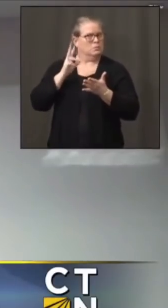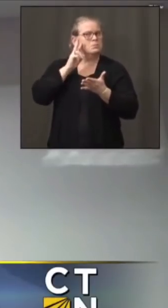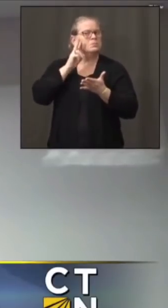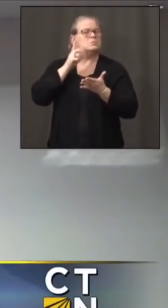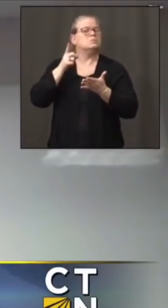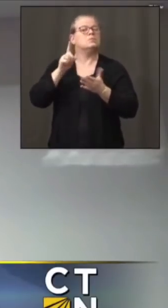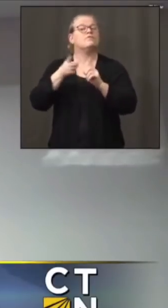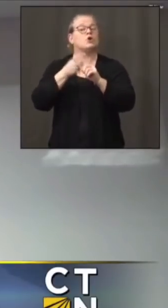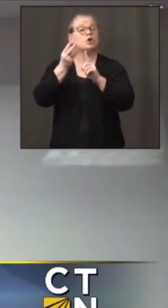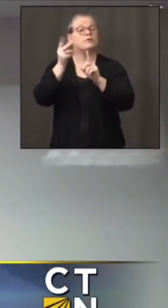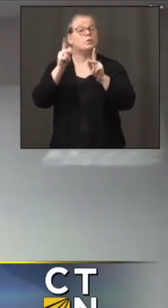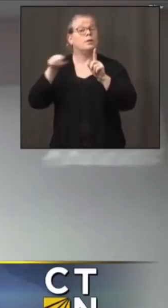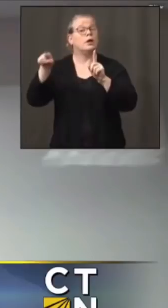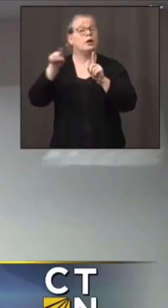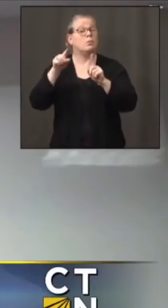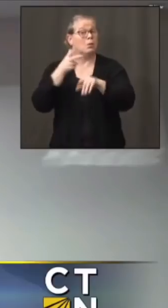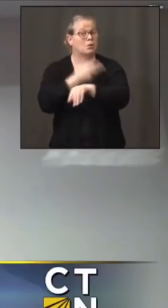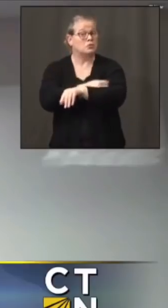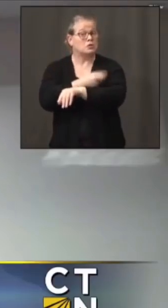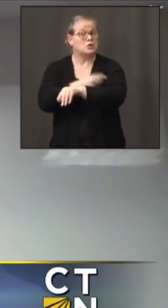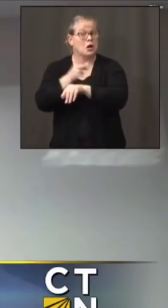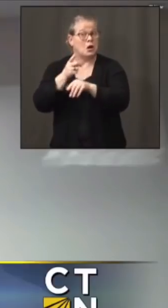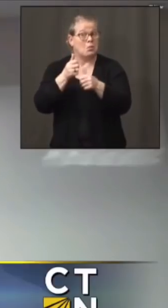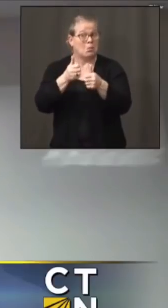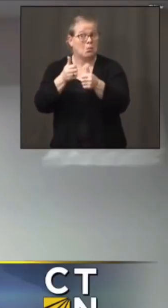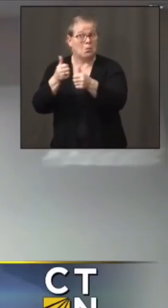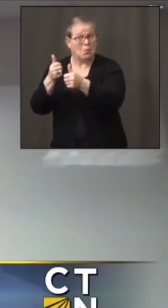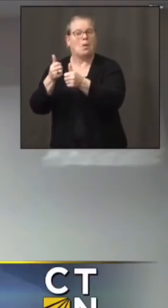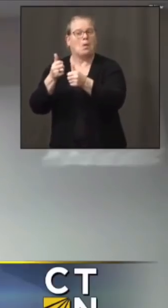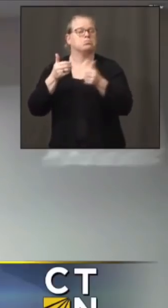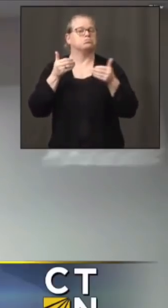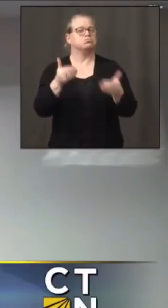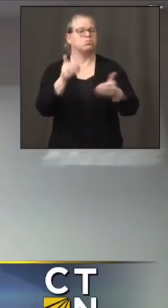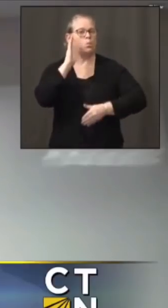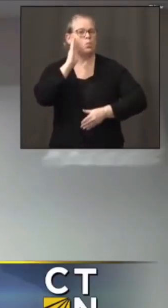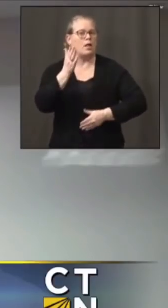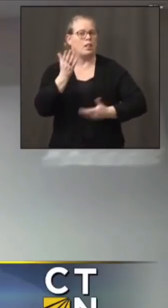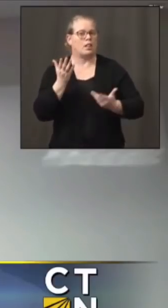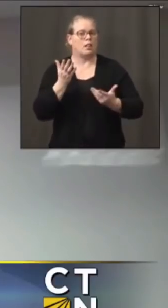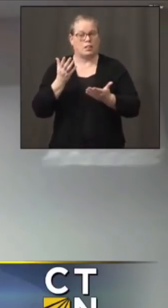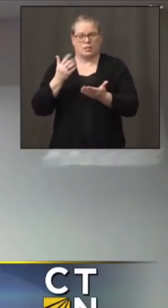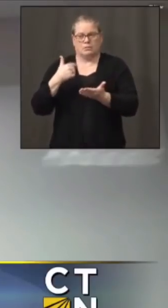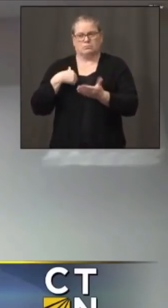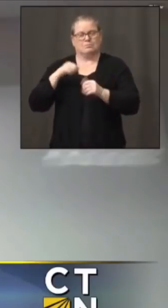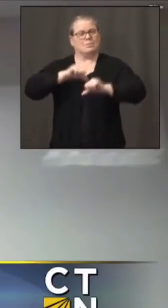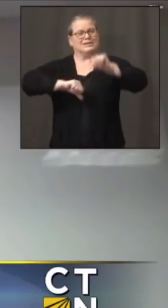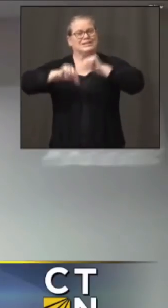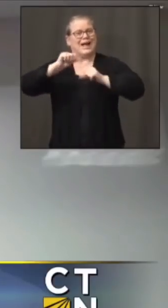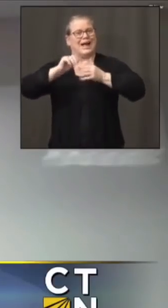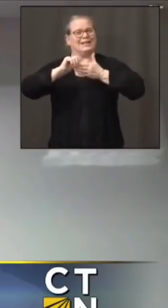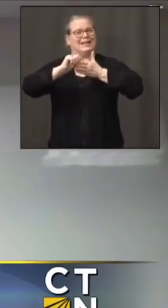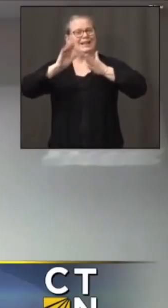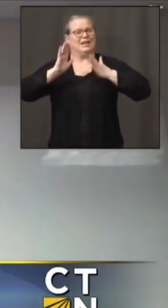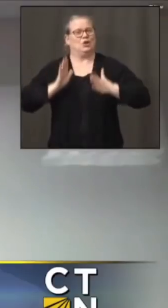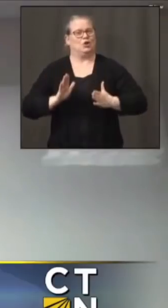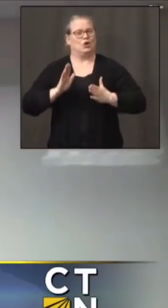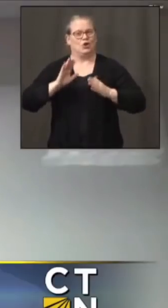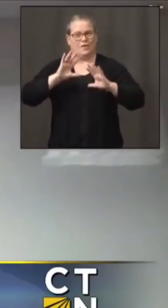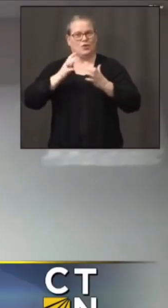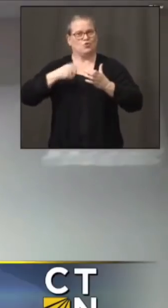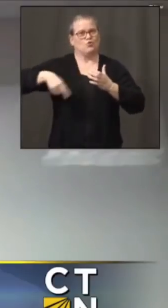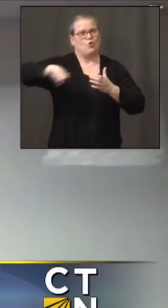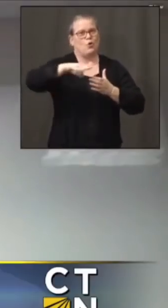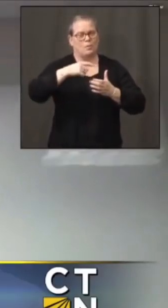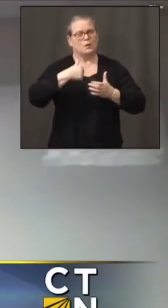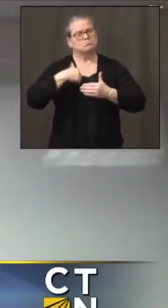to the first set of people. But I think us, as the science and leaders in this group, we have an obligation to step forward. I think that's